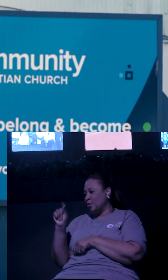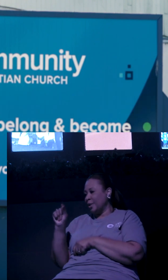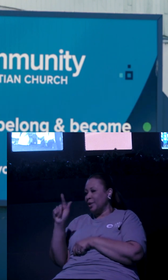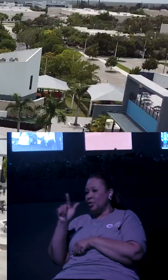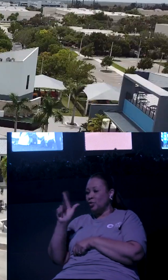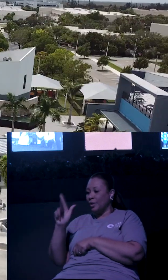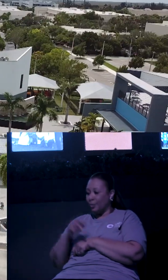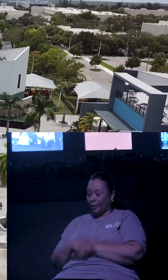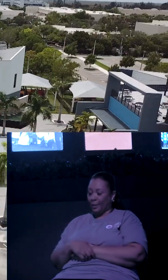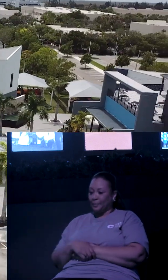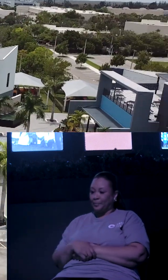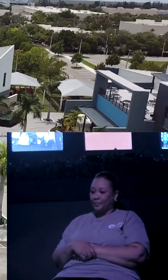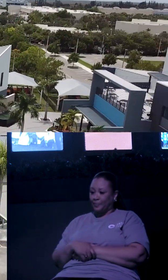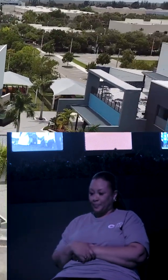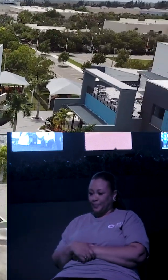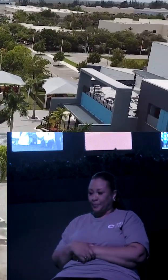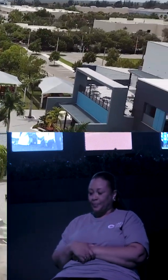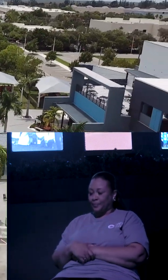2023.